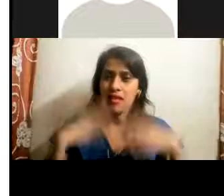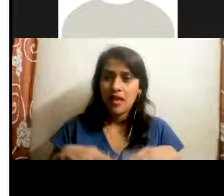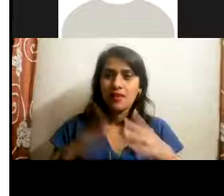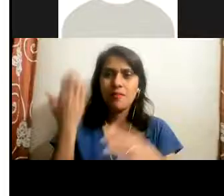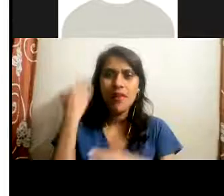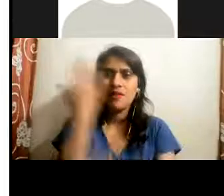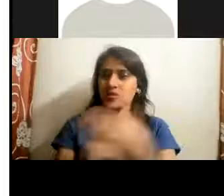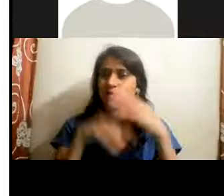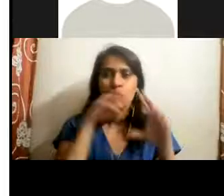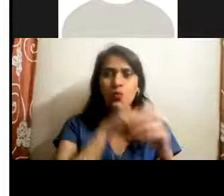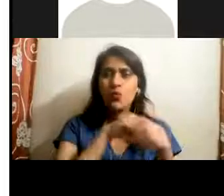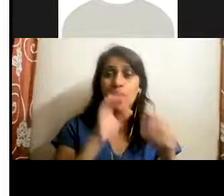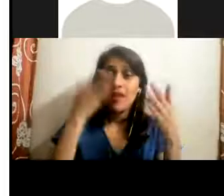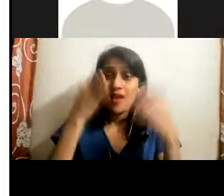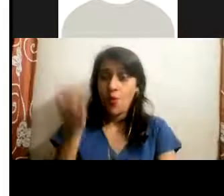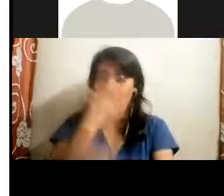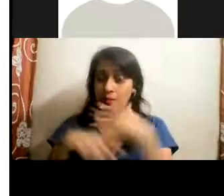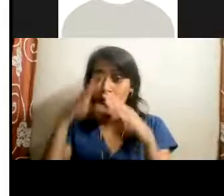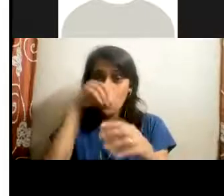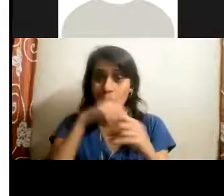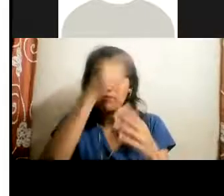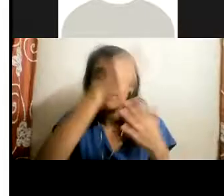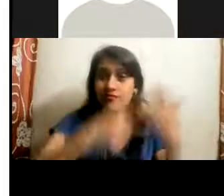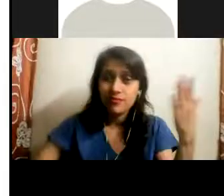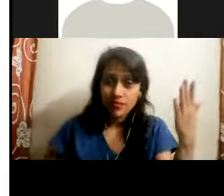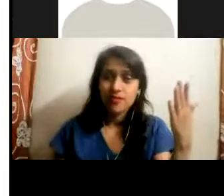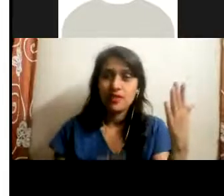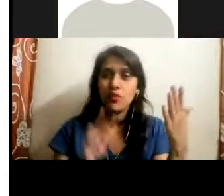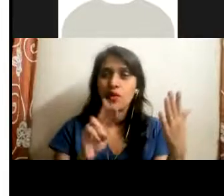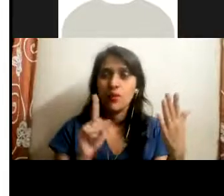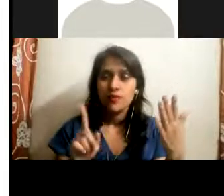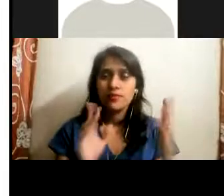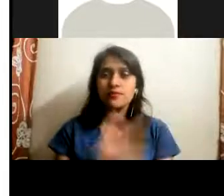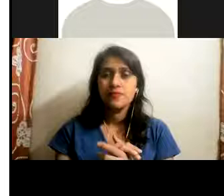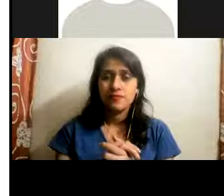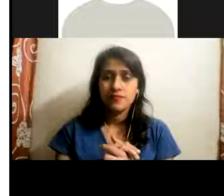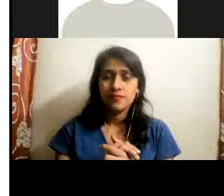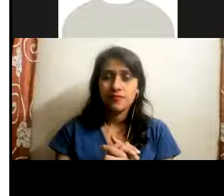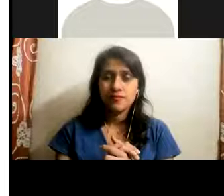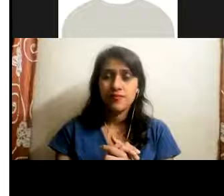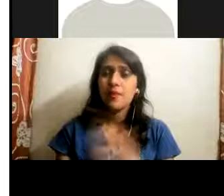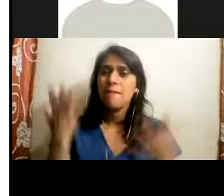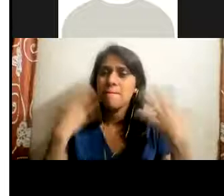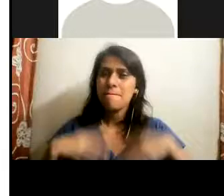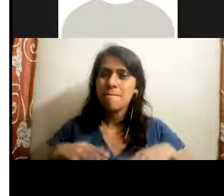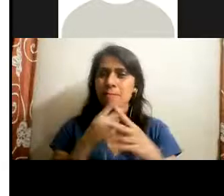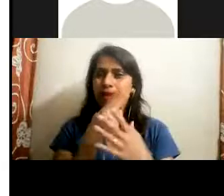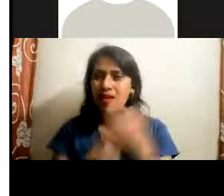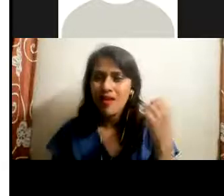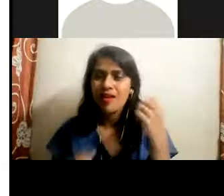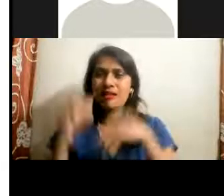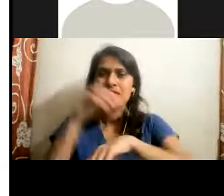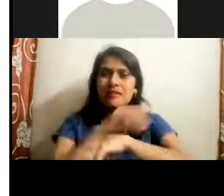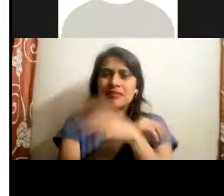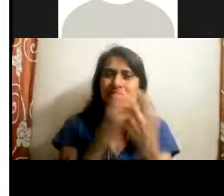disabilities added into the Disability Act, like the multiple sclerosis, the Parkinson's, the